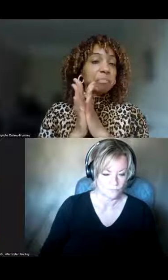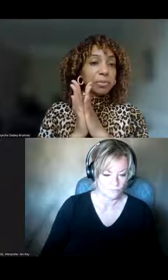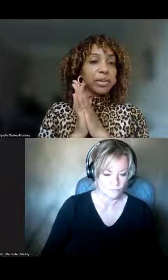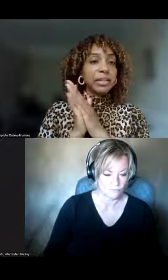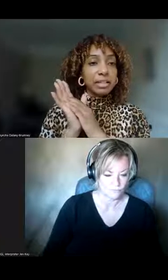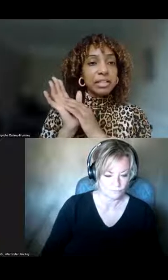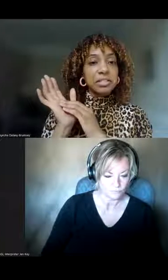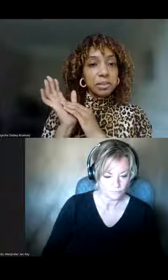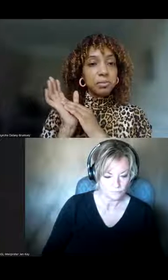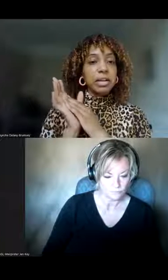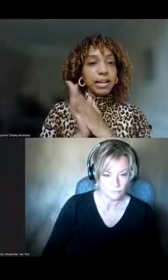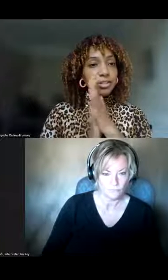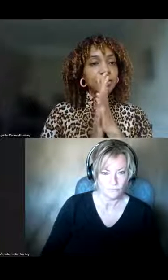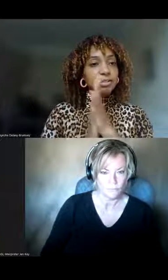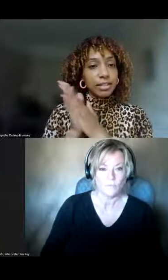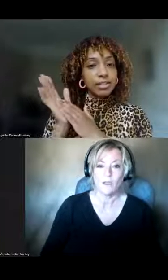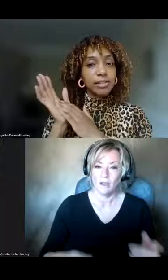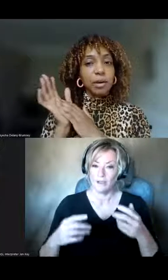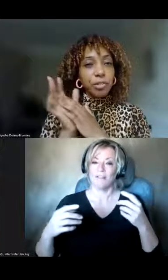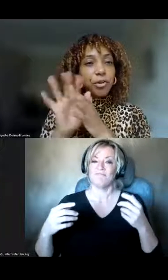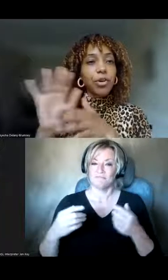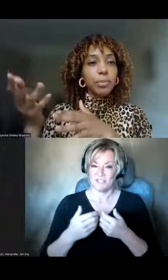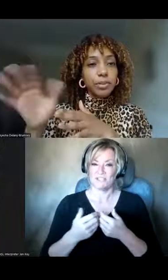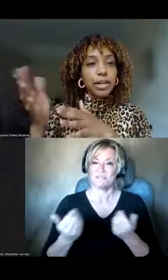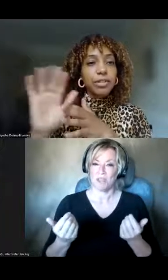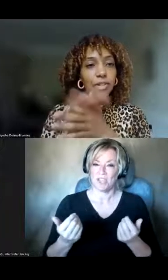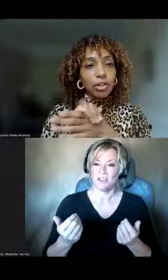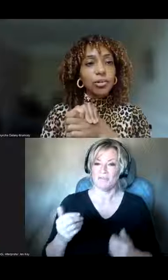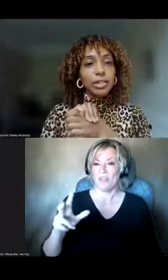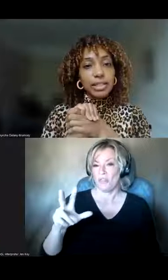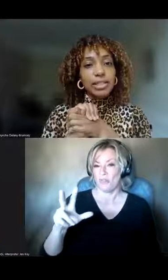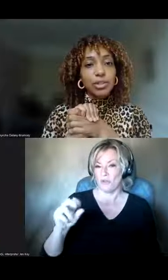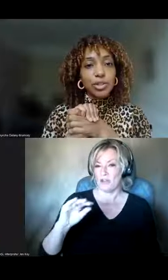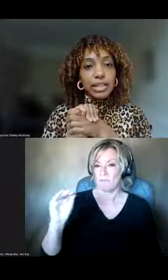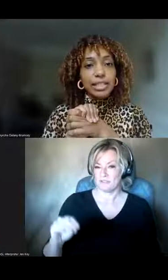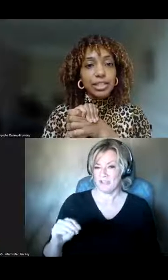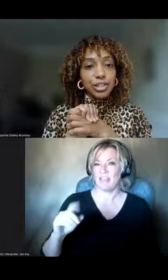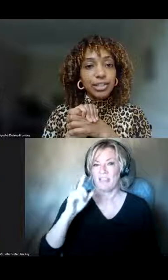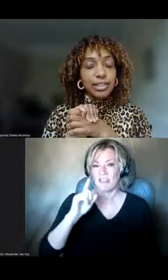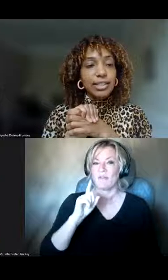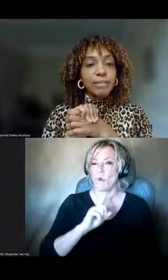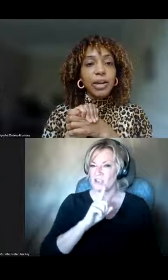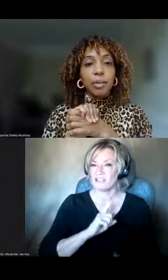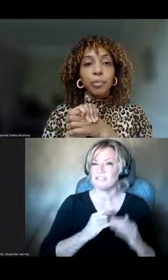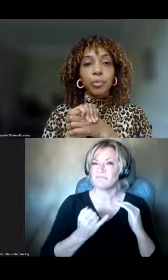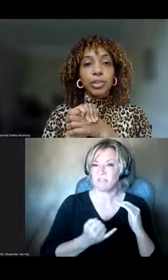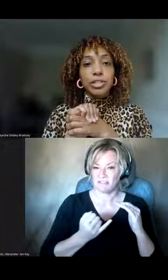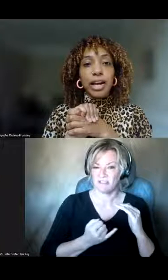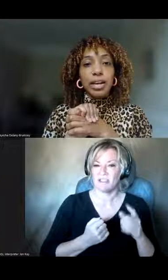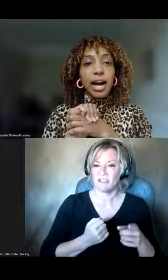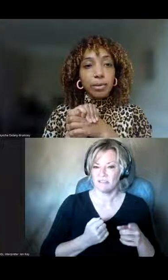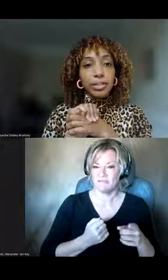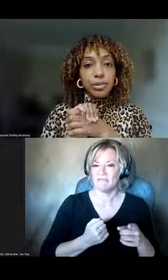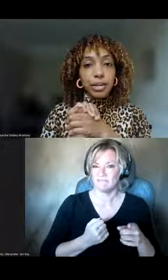a decent split, actually. Nice. About 30% of us thought loneliness and social isolation was